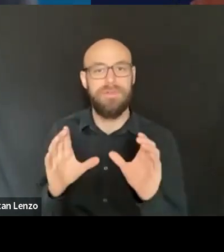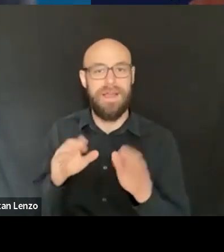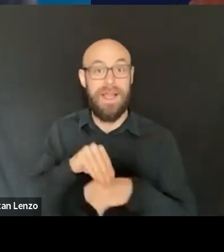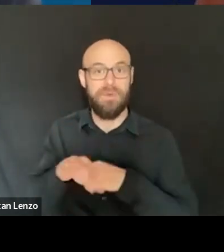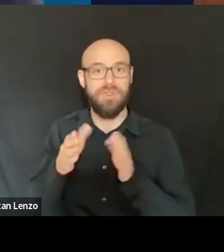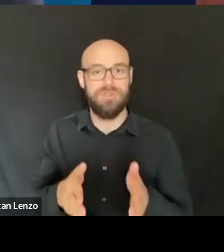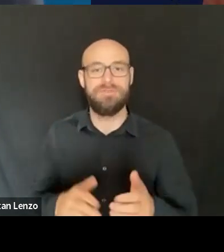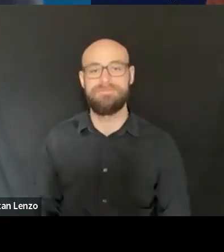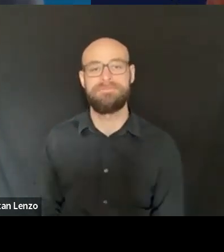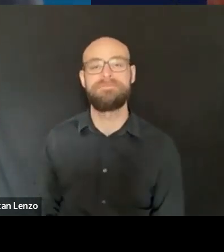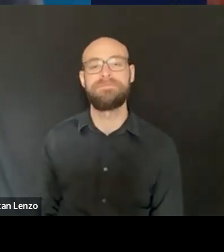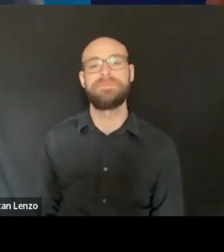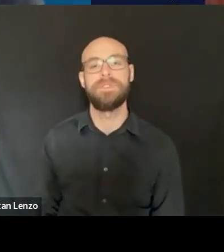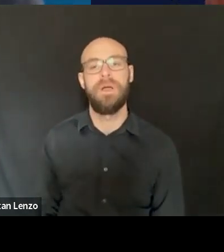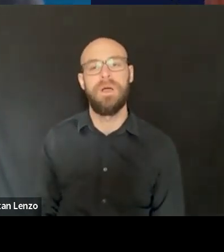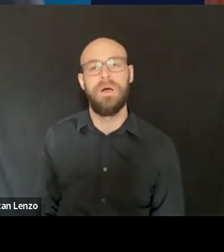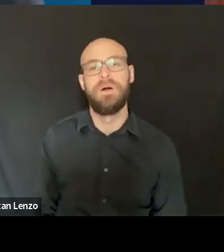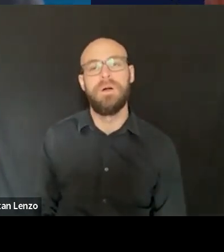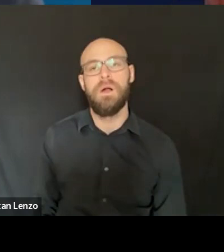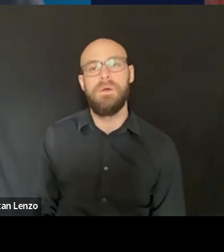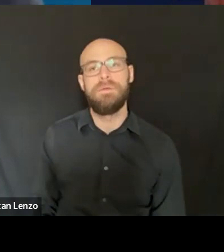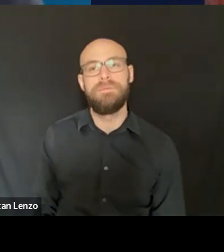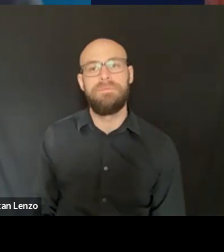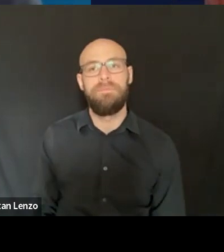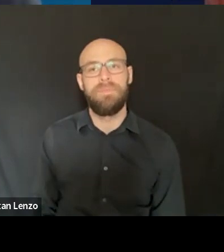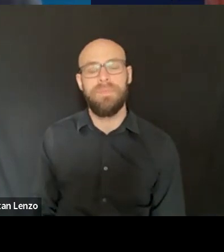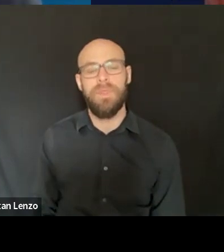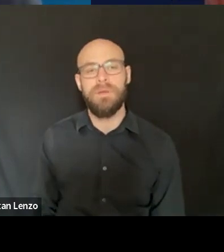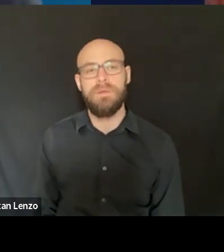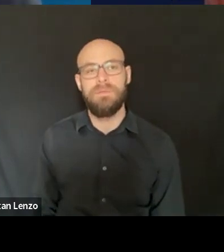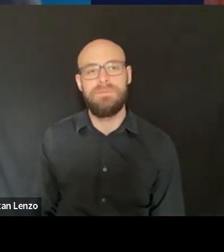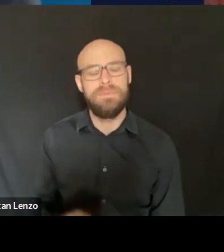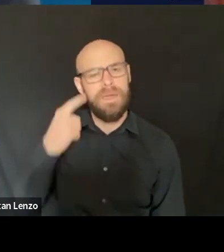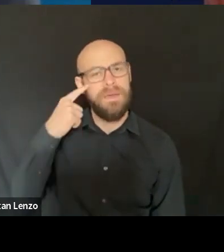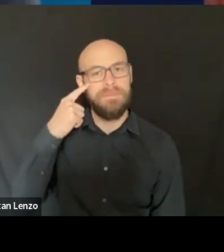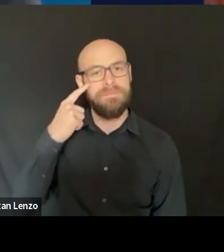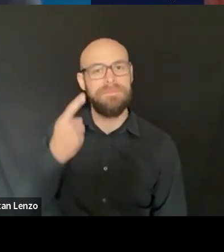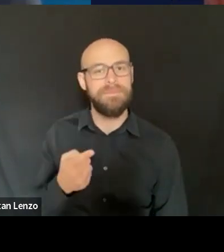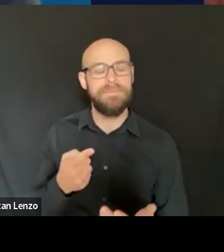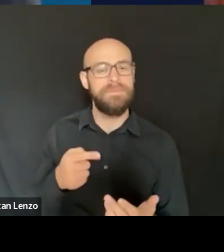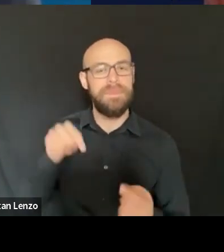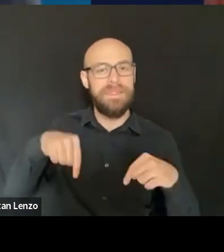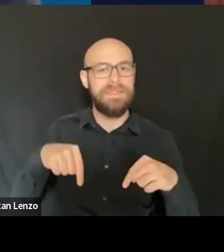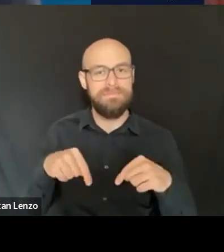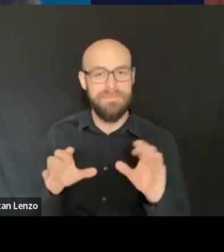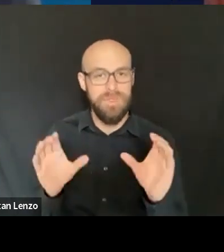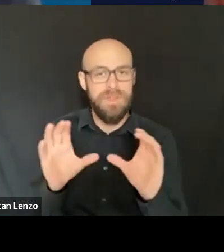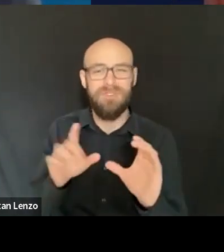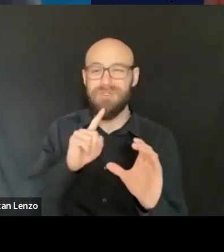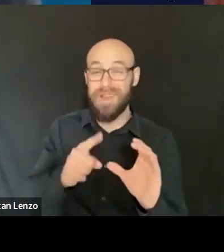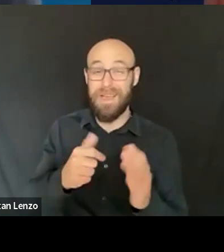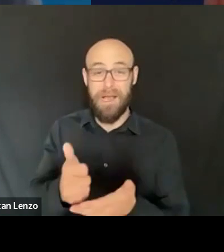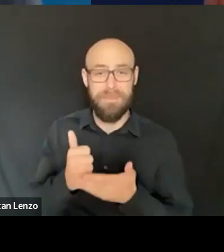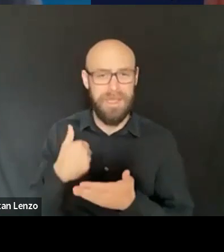counselor. And I think this really lends itself to us being able to advocate